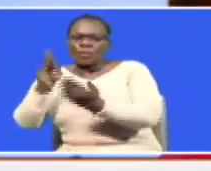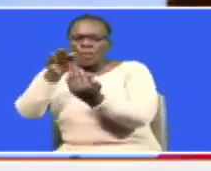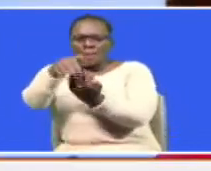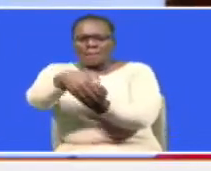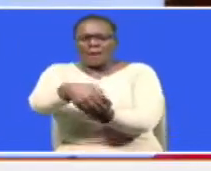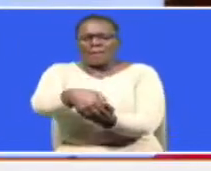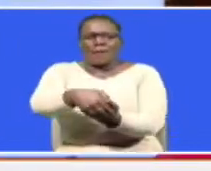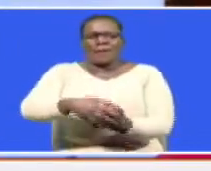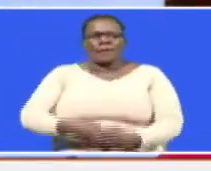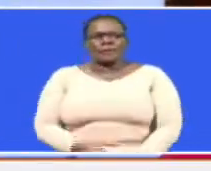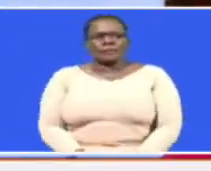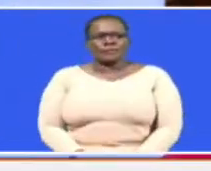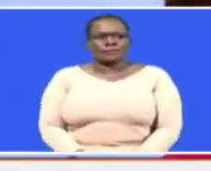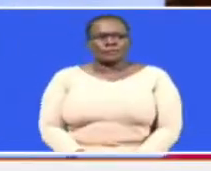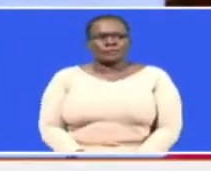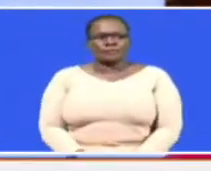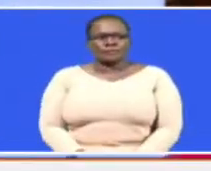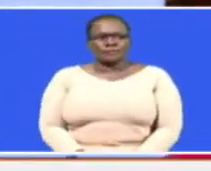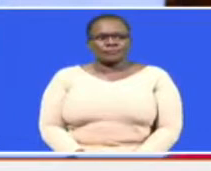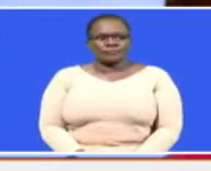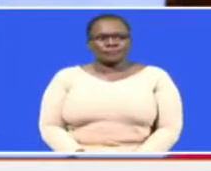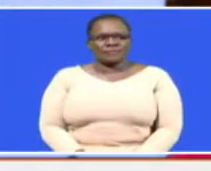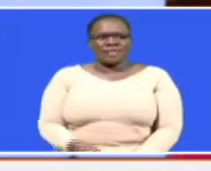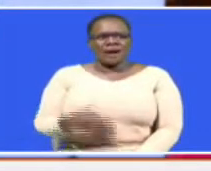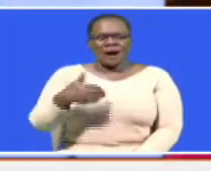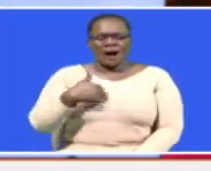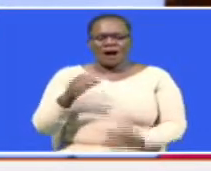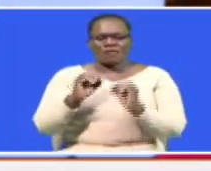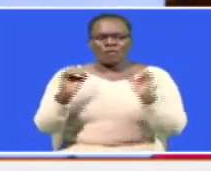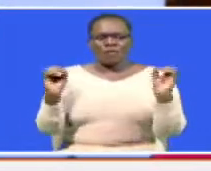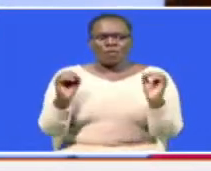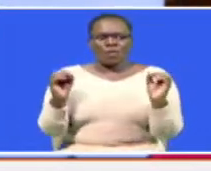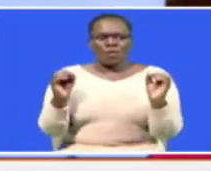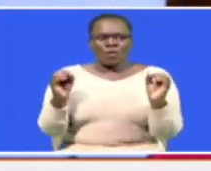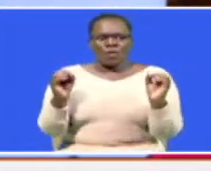pad. As I started my business,